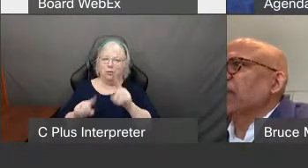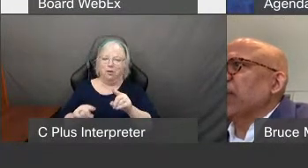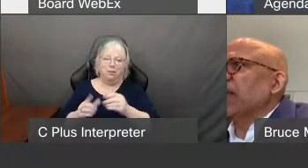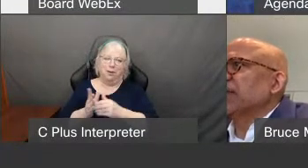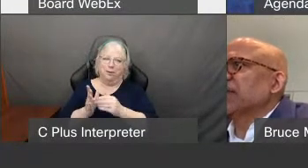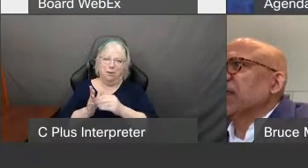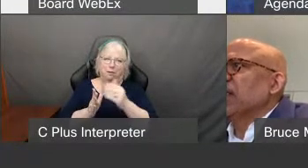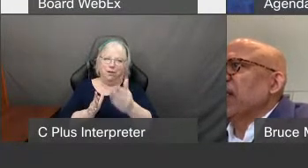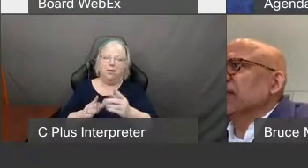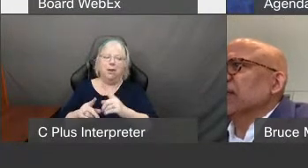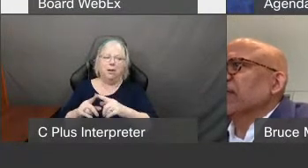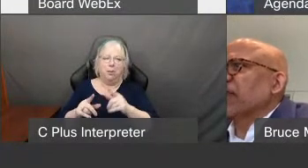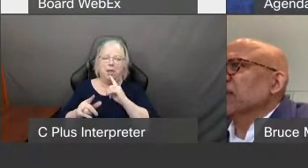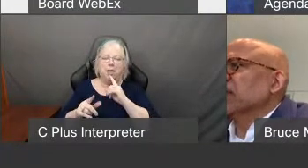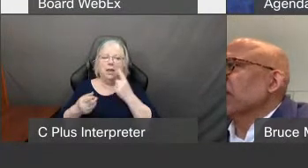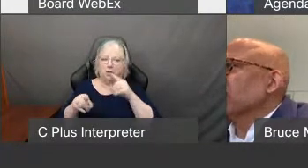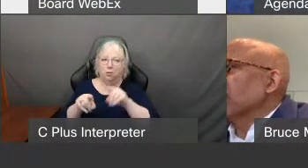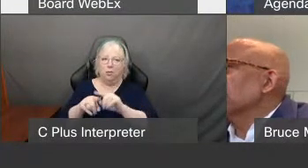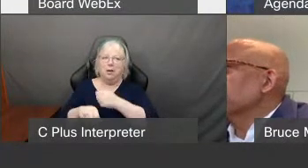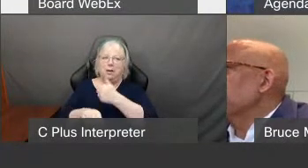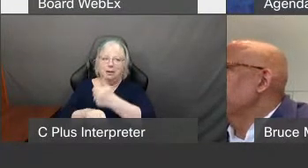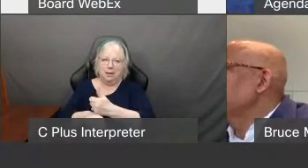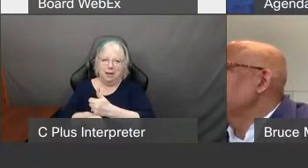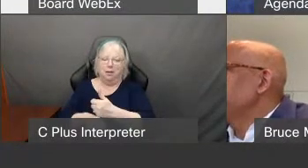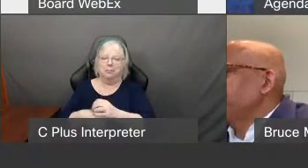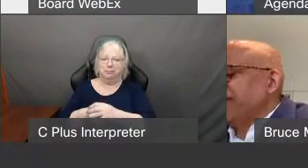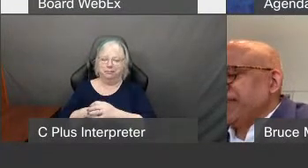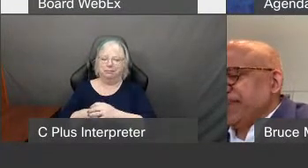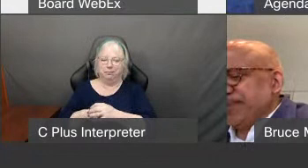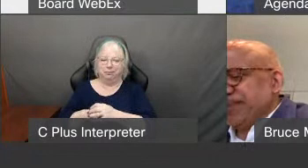just have it in place as a fail safety, basically.